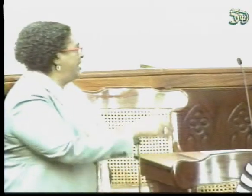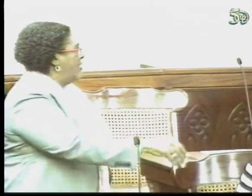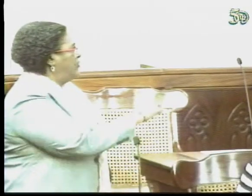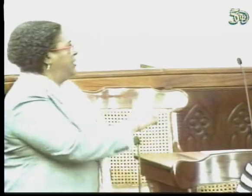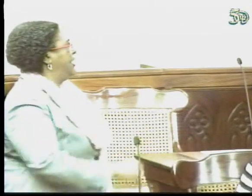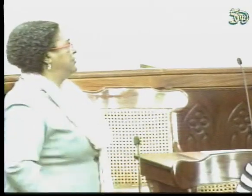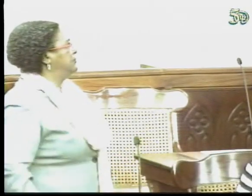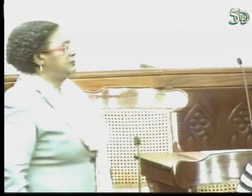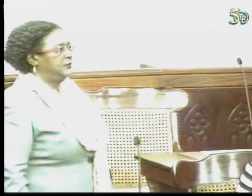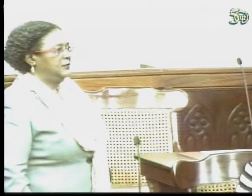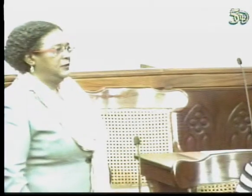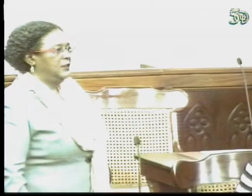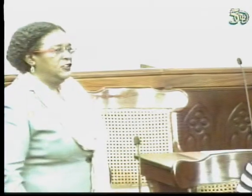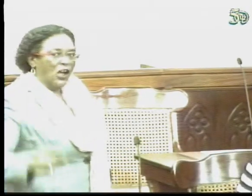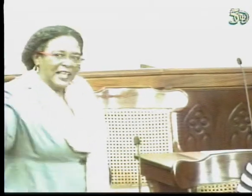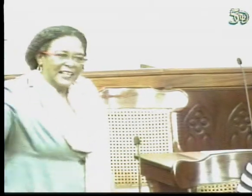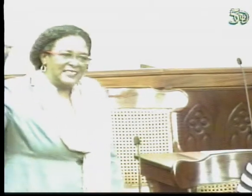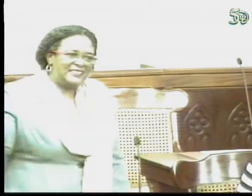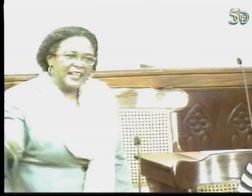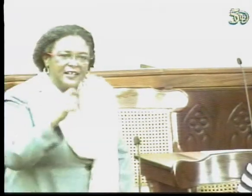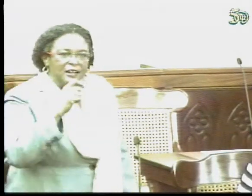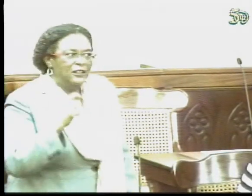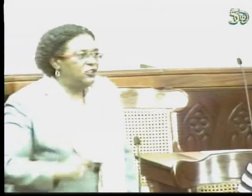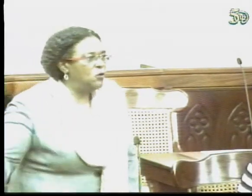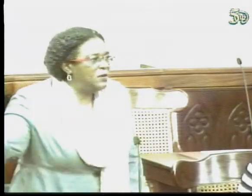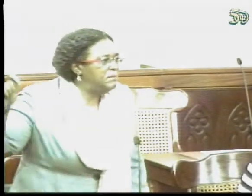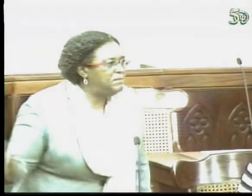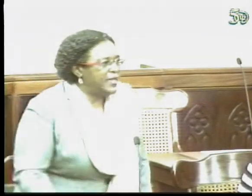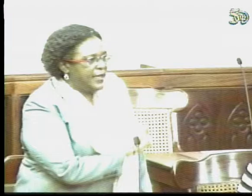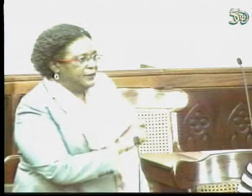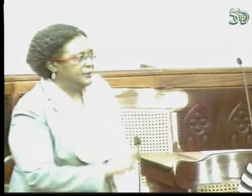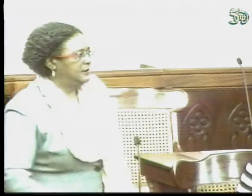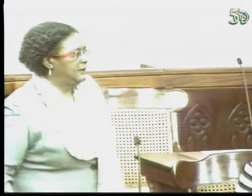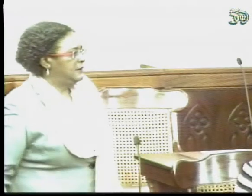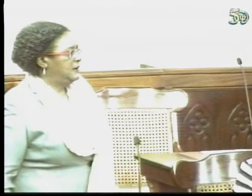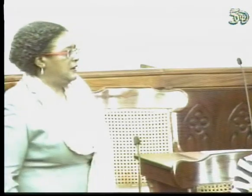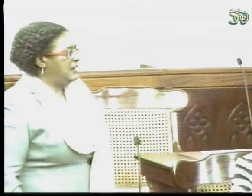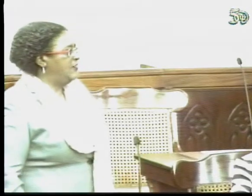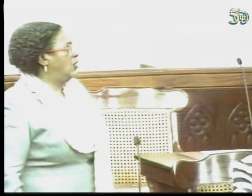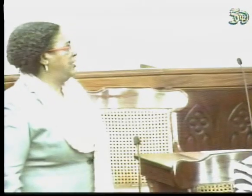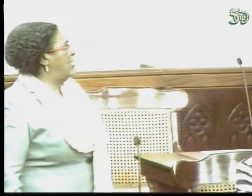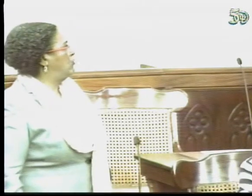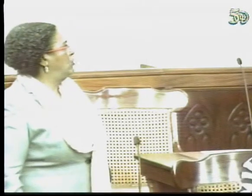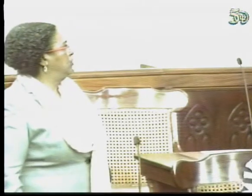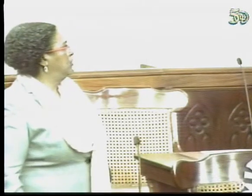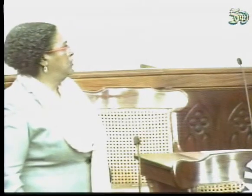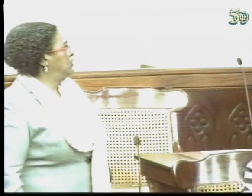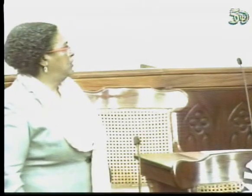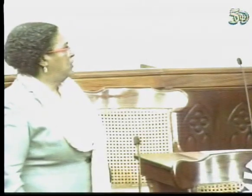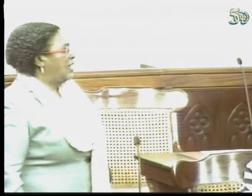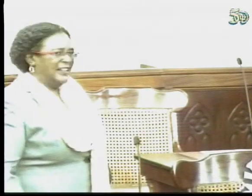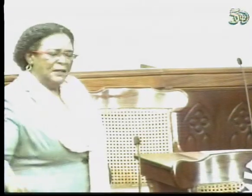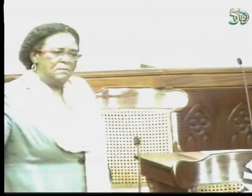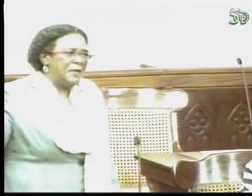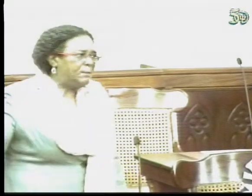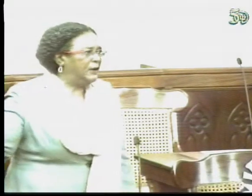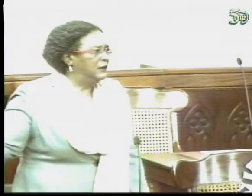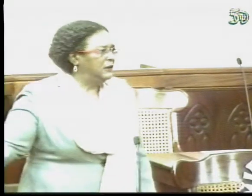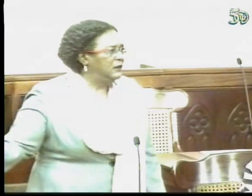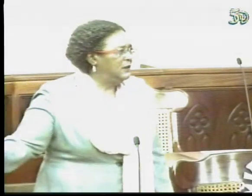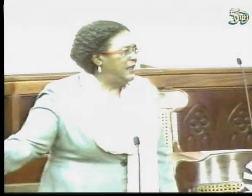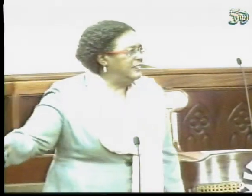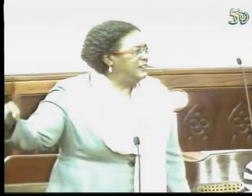it every day. Not a single human being living on that road. And the